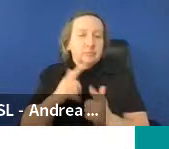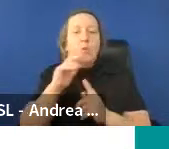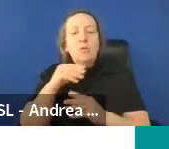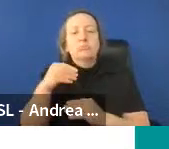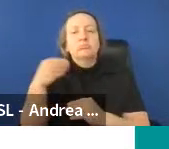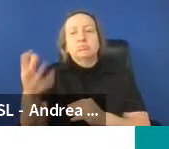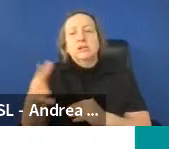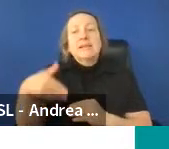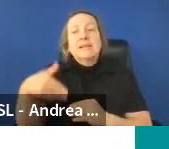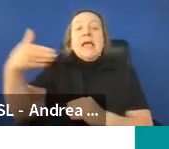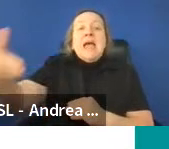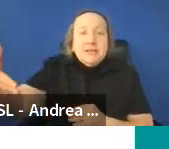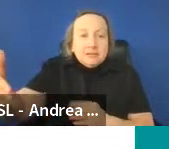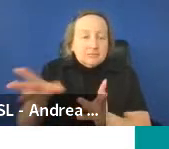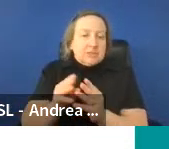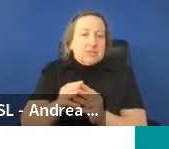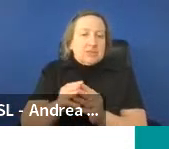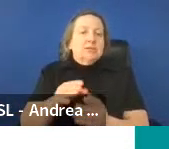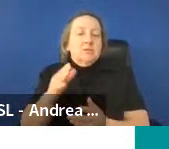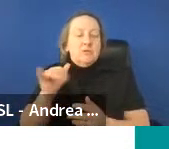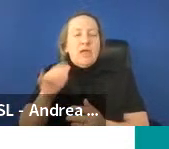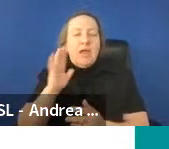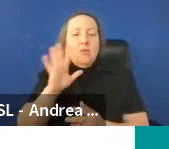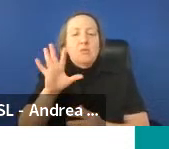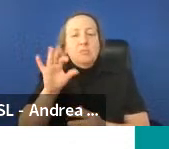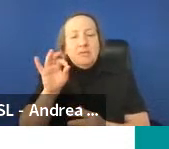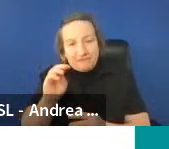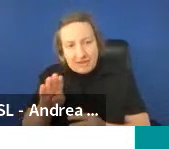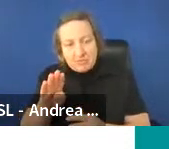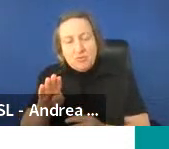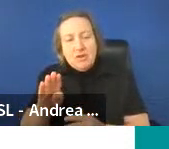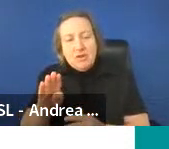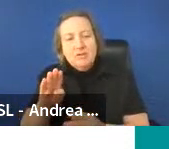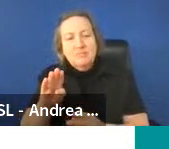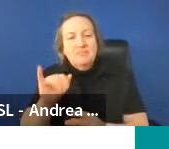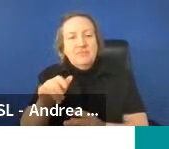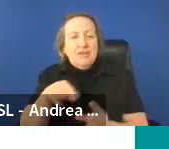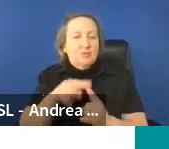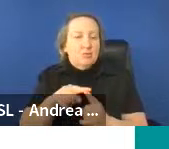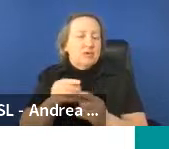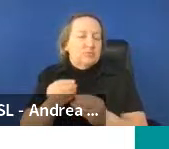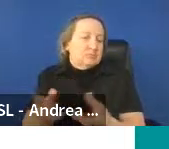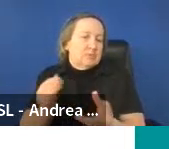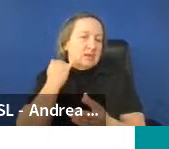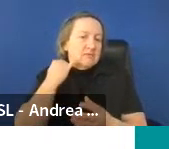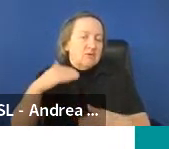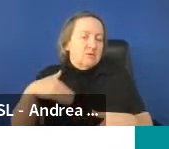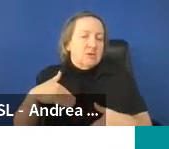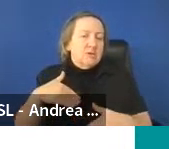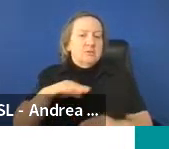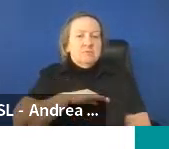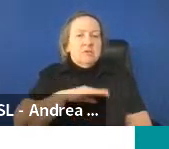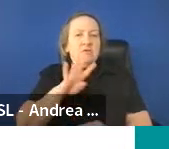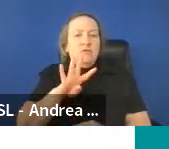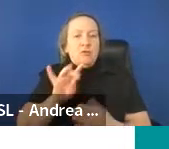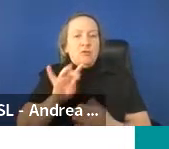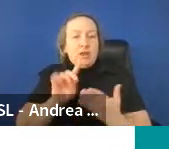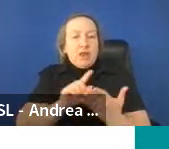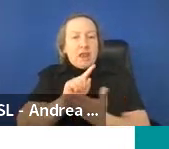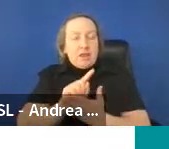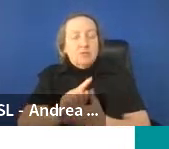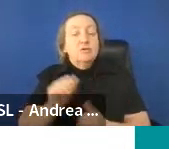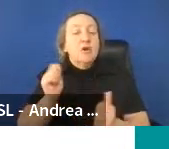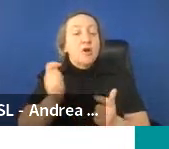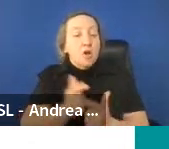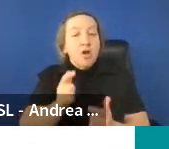of their next meeting. So the next meeting will be in February. That's when those comments would be provided if you did not meet that 48-hour threshold. All comments